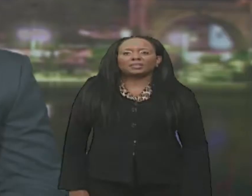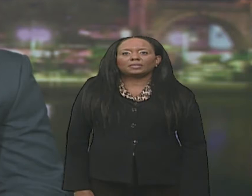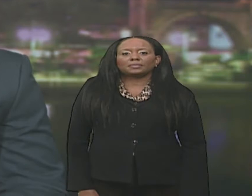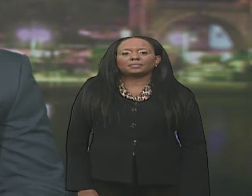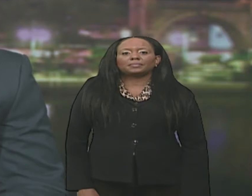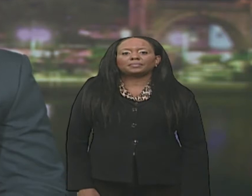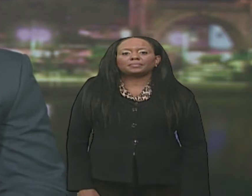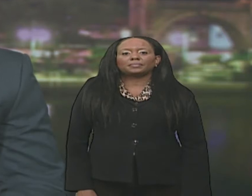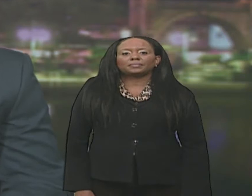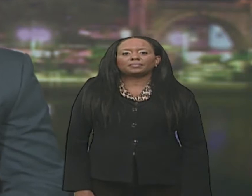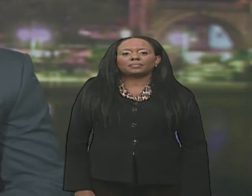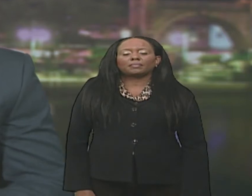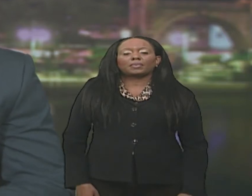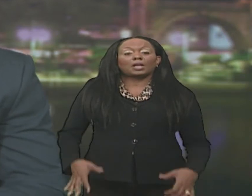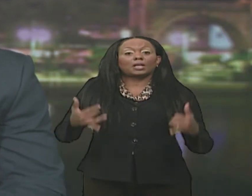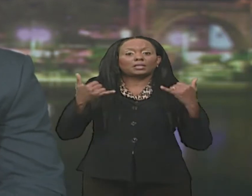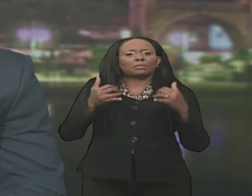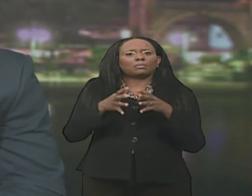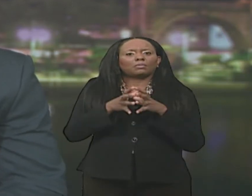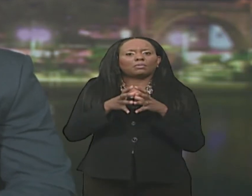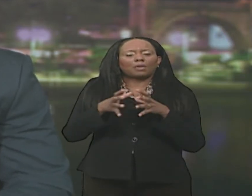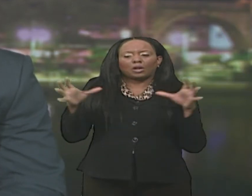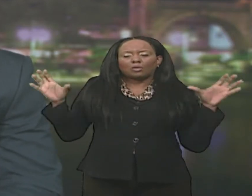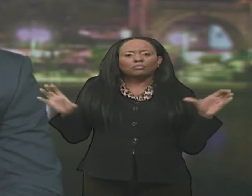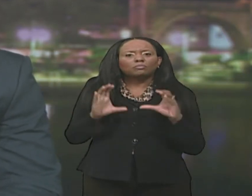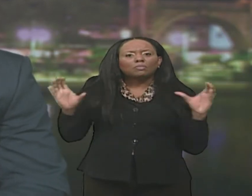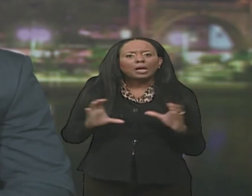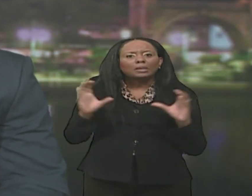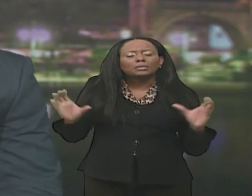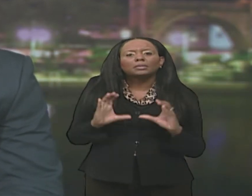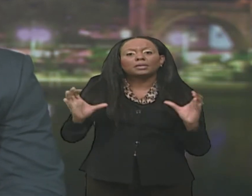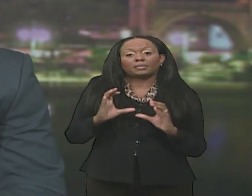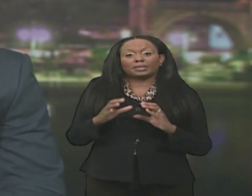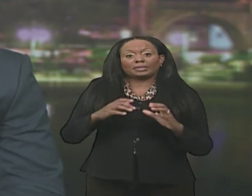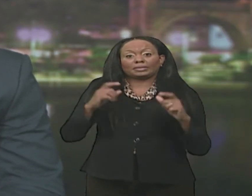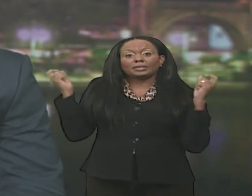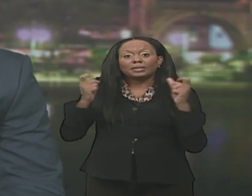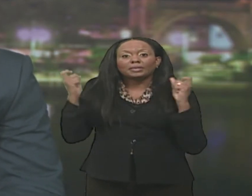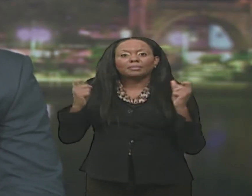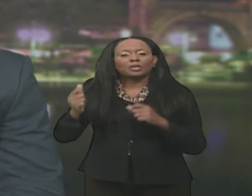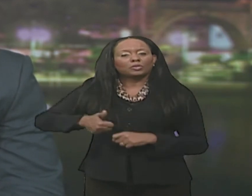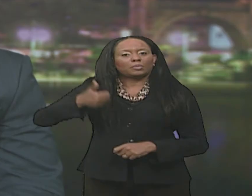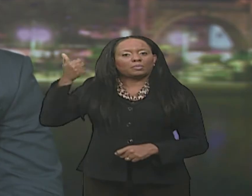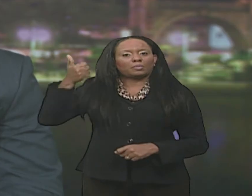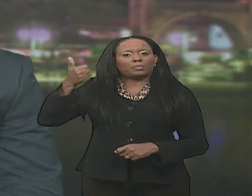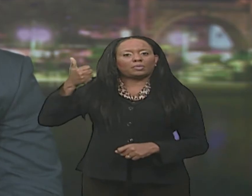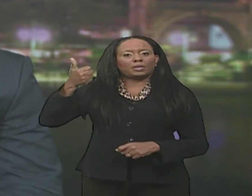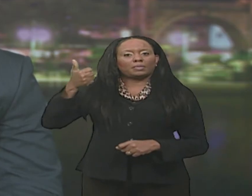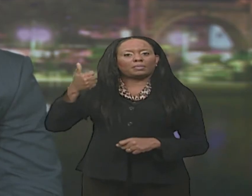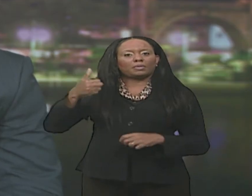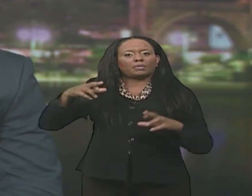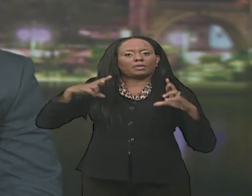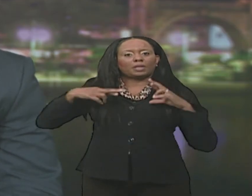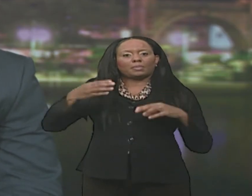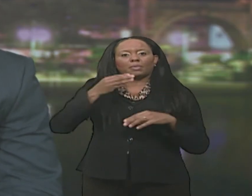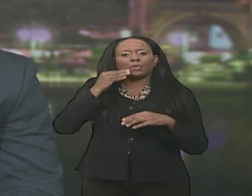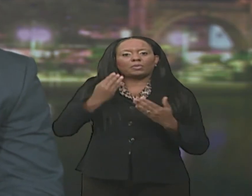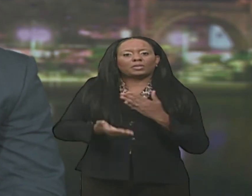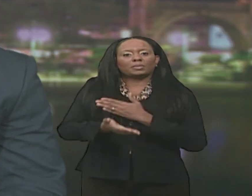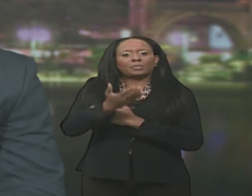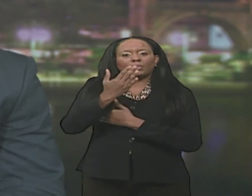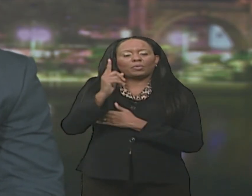News. Thanks, Kareem. There was a hive of activity and celebration at the Supreme Comfort Retirement Home in Bagatelle this